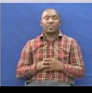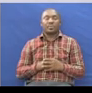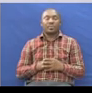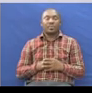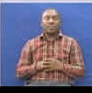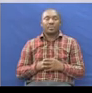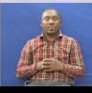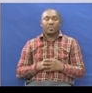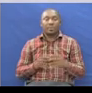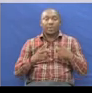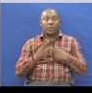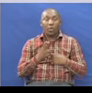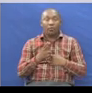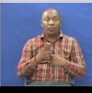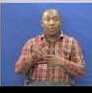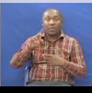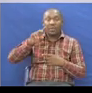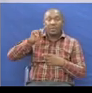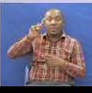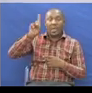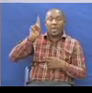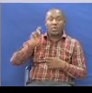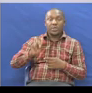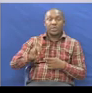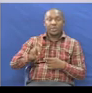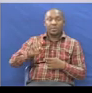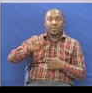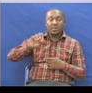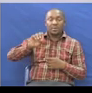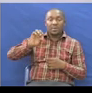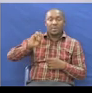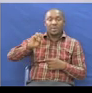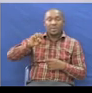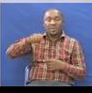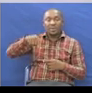the equation 2x squared